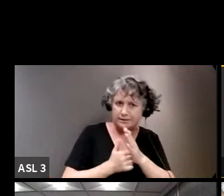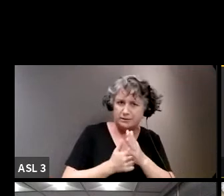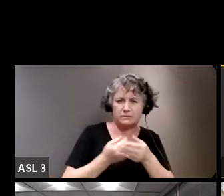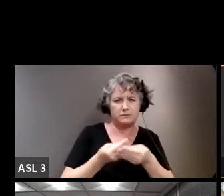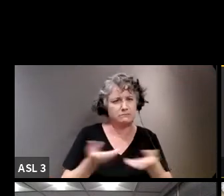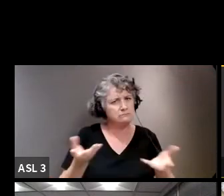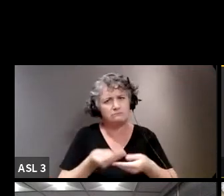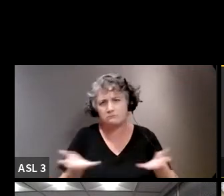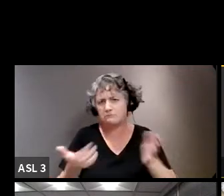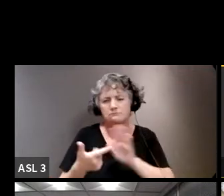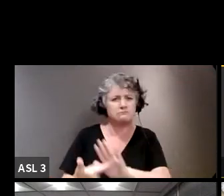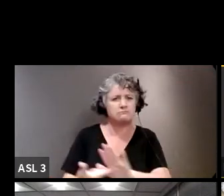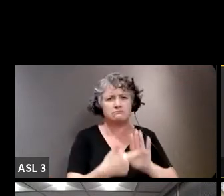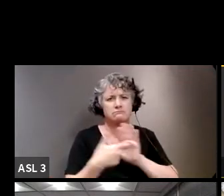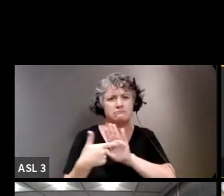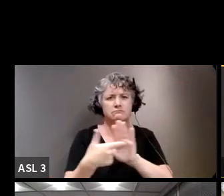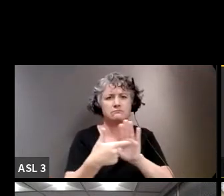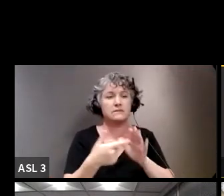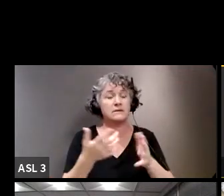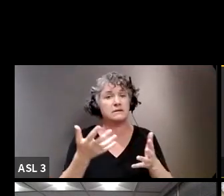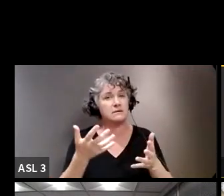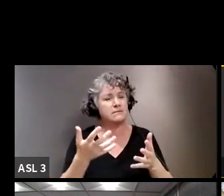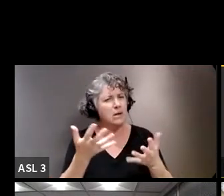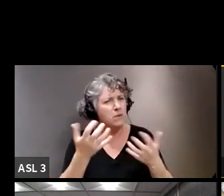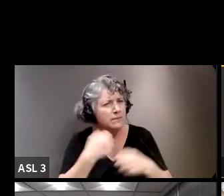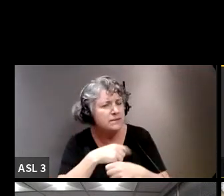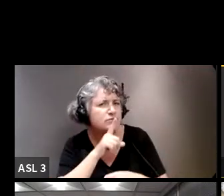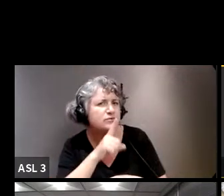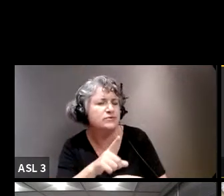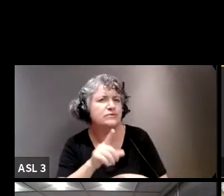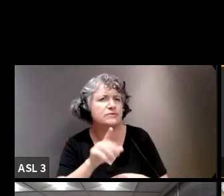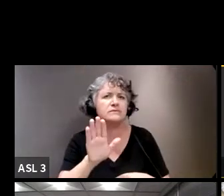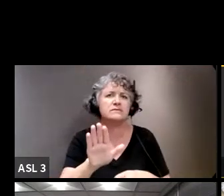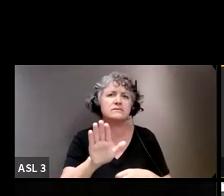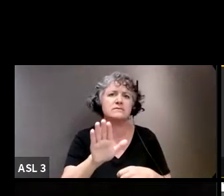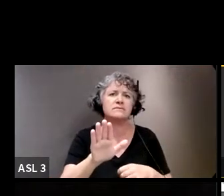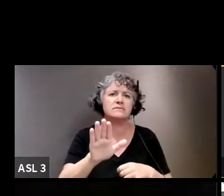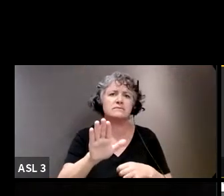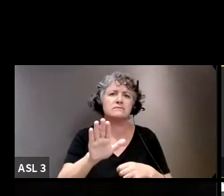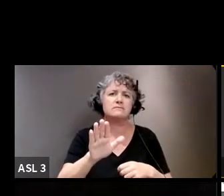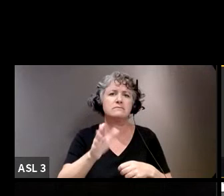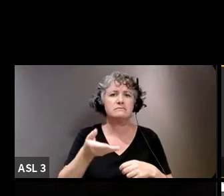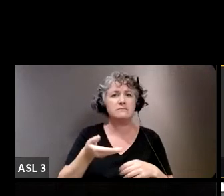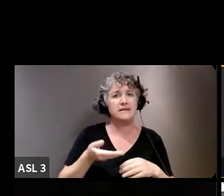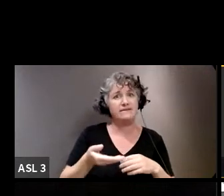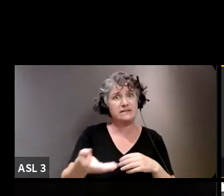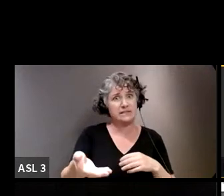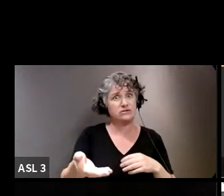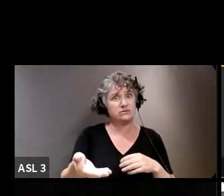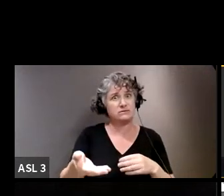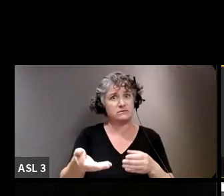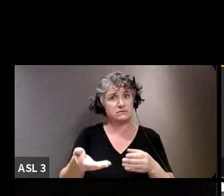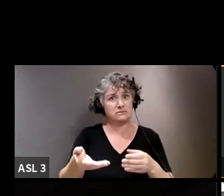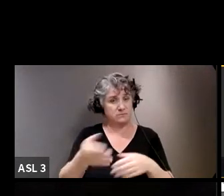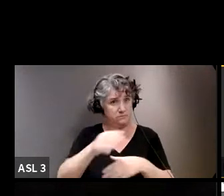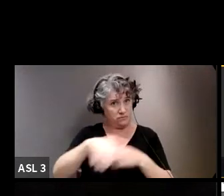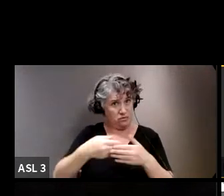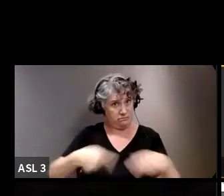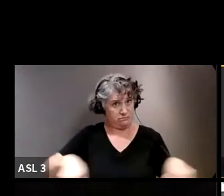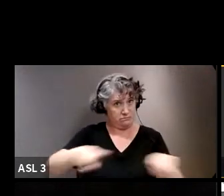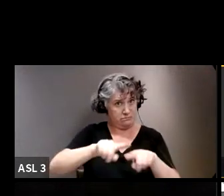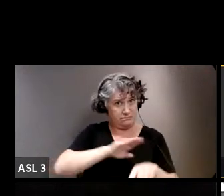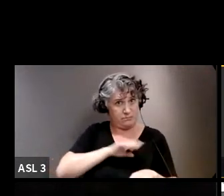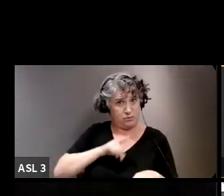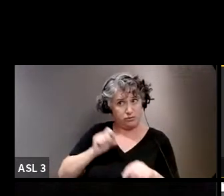and but i just wanted to ensure uh that that that invitation is extended to to all of us in order to